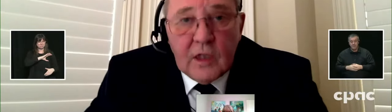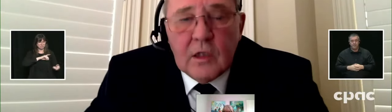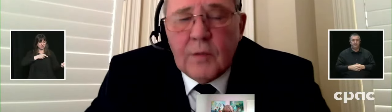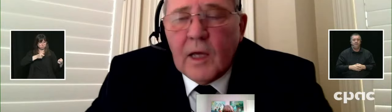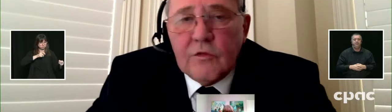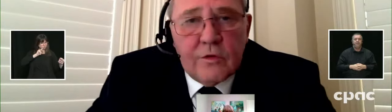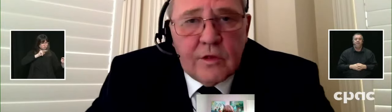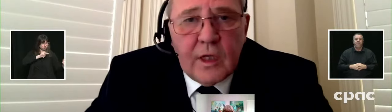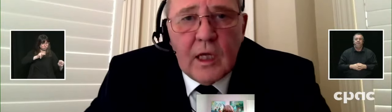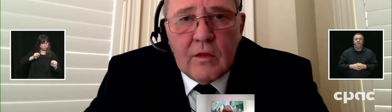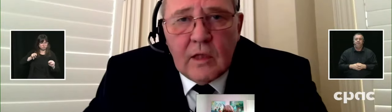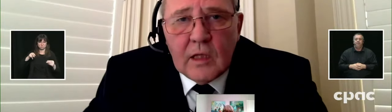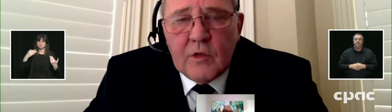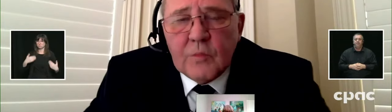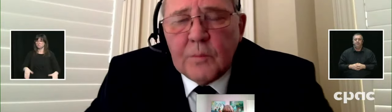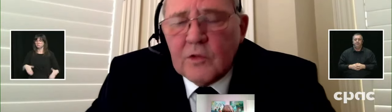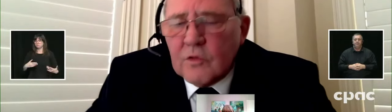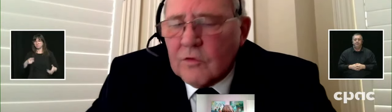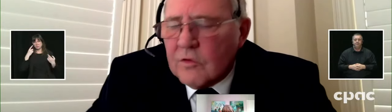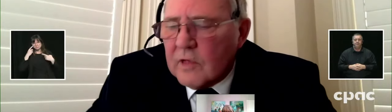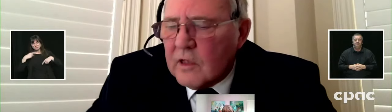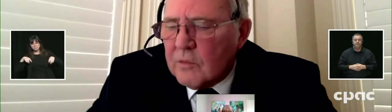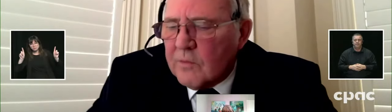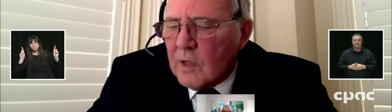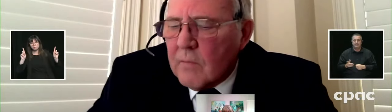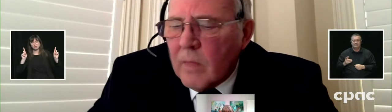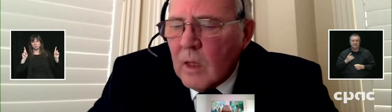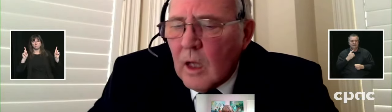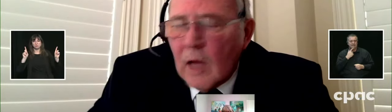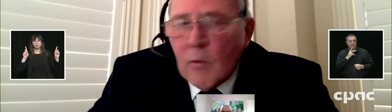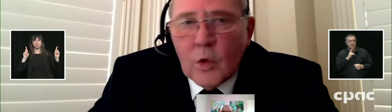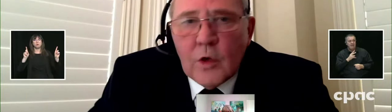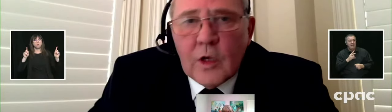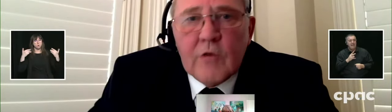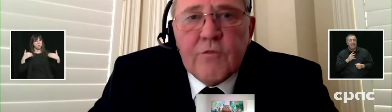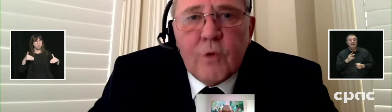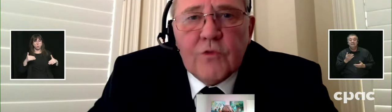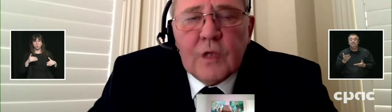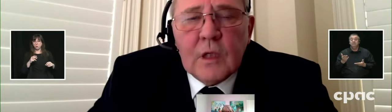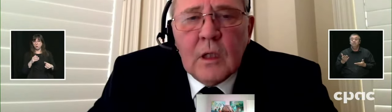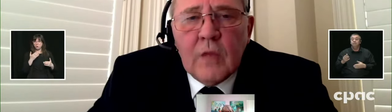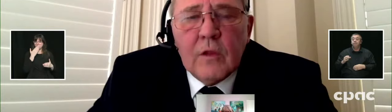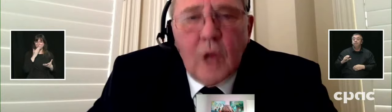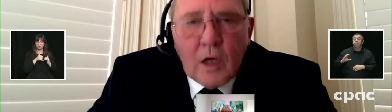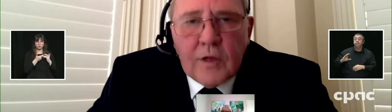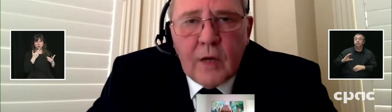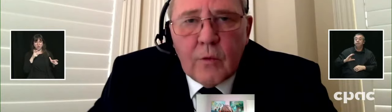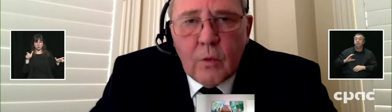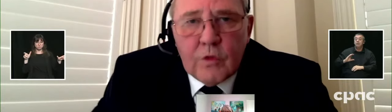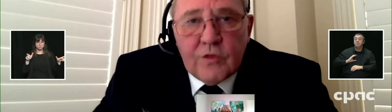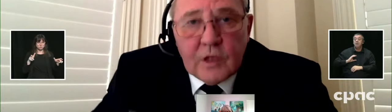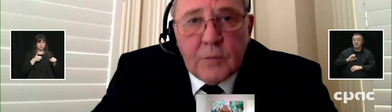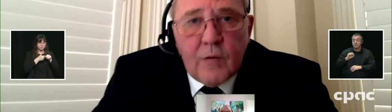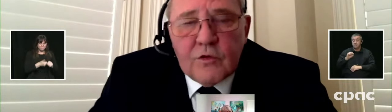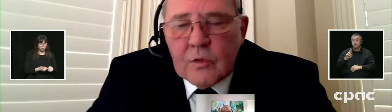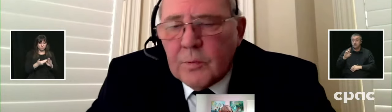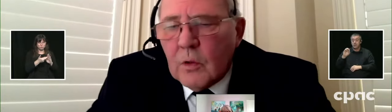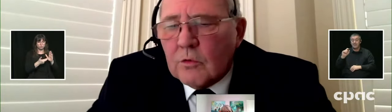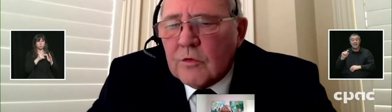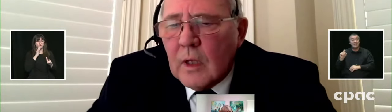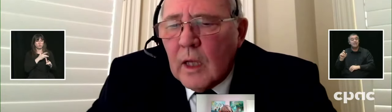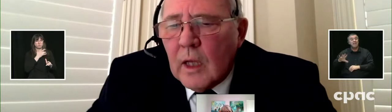Quebec, the Sûreté and the municipal police services like the SPVM, were in enforcing the lockdown orders that the province